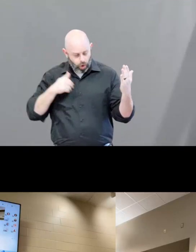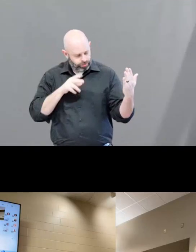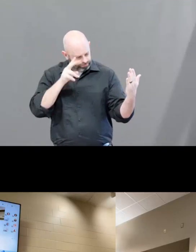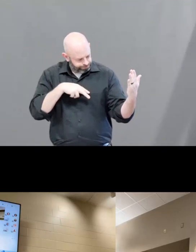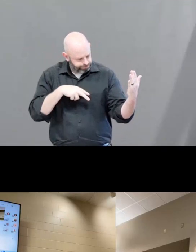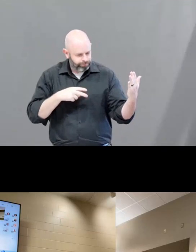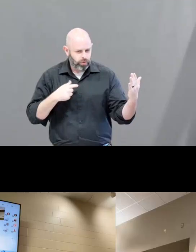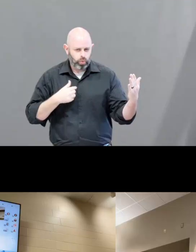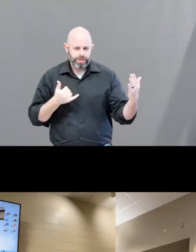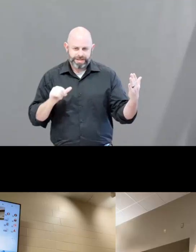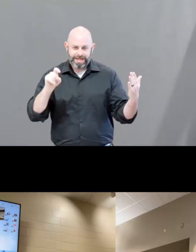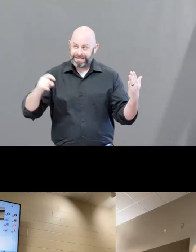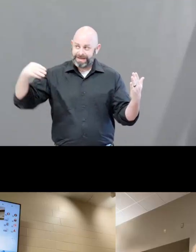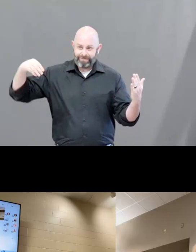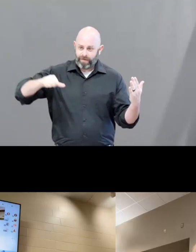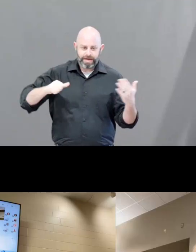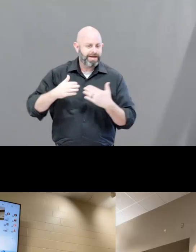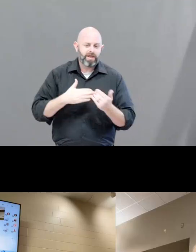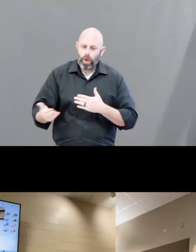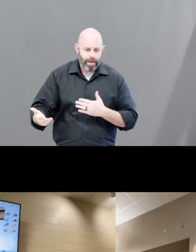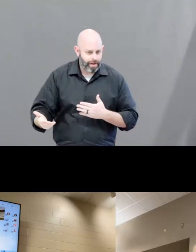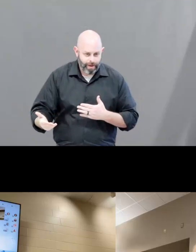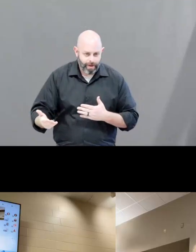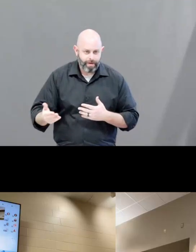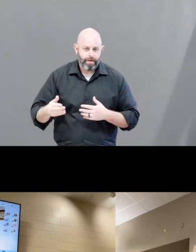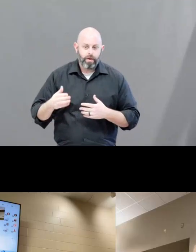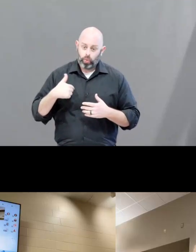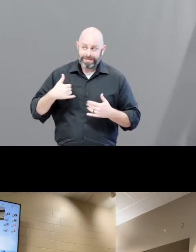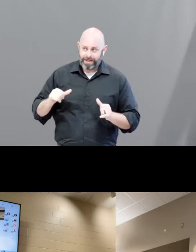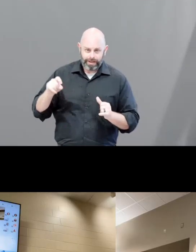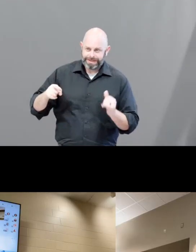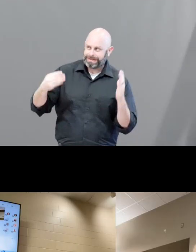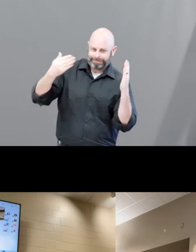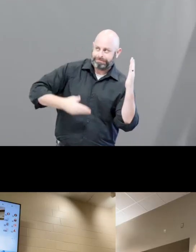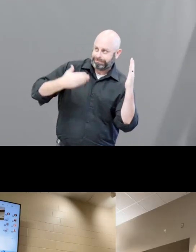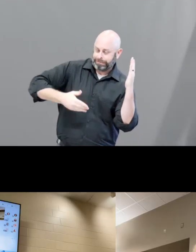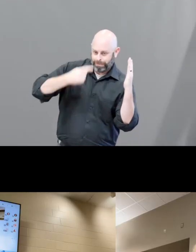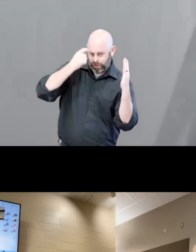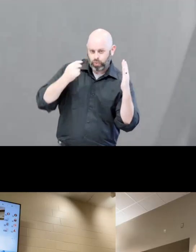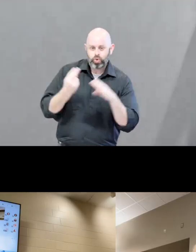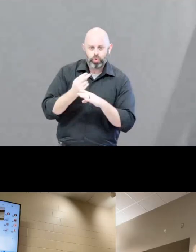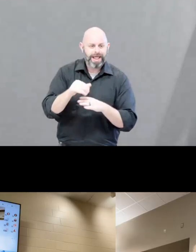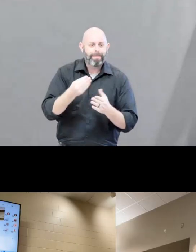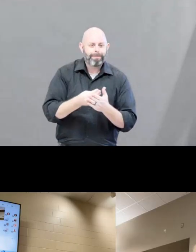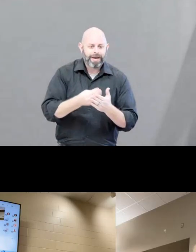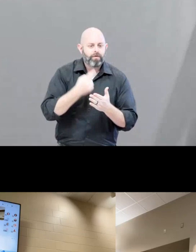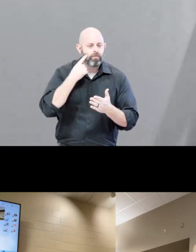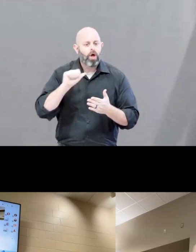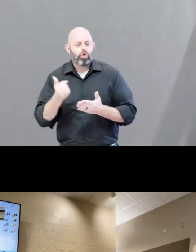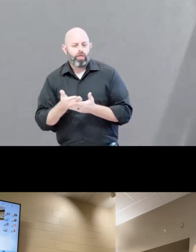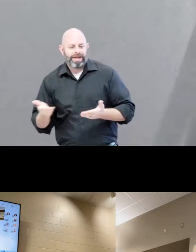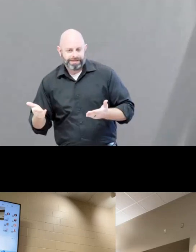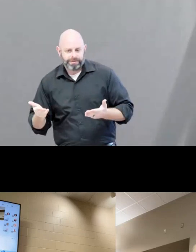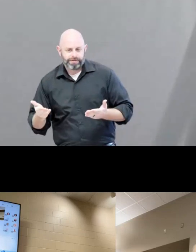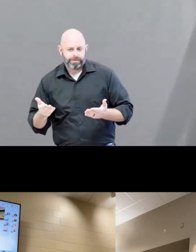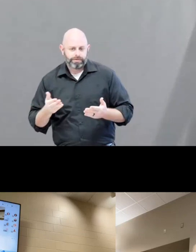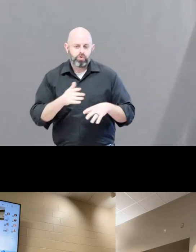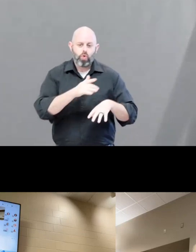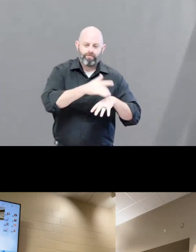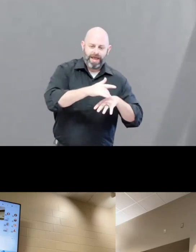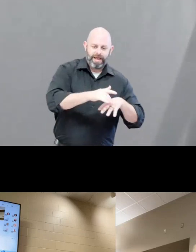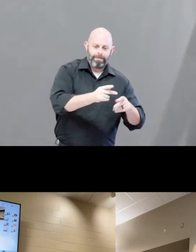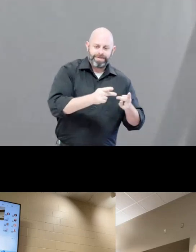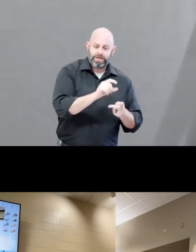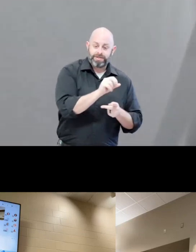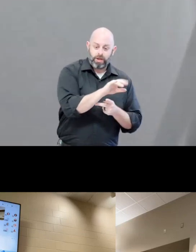we still needed funded, whether we had that money or not, because we used that salary from vacant positions